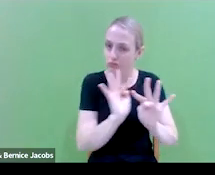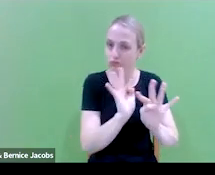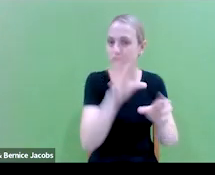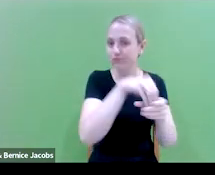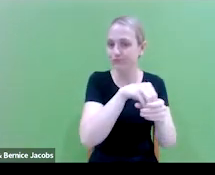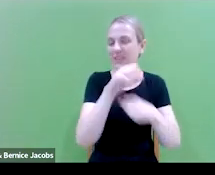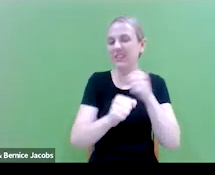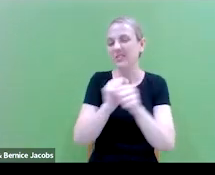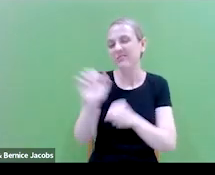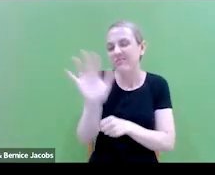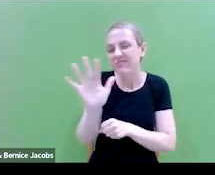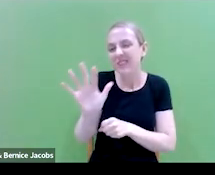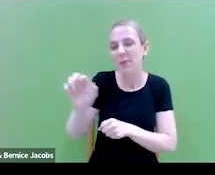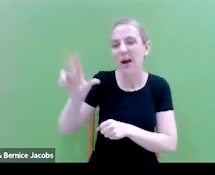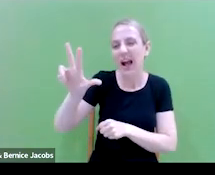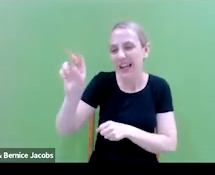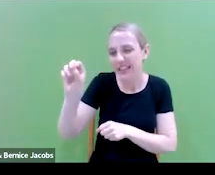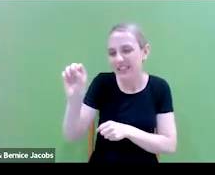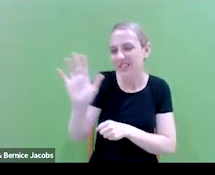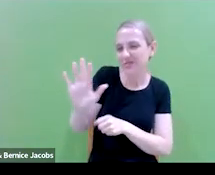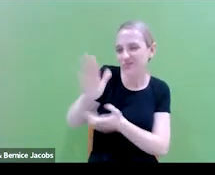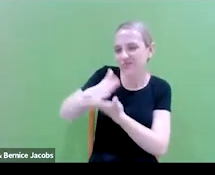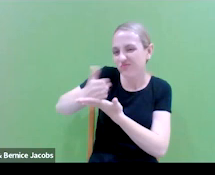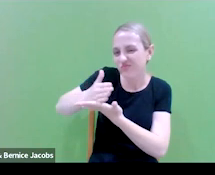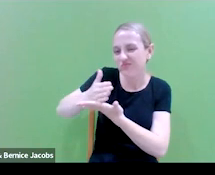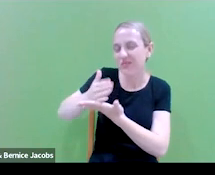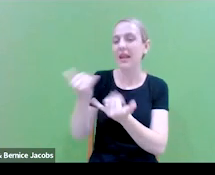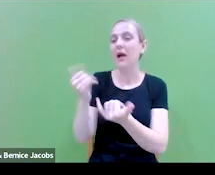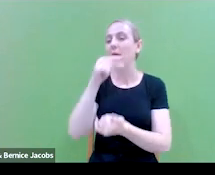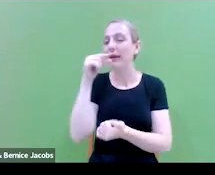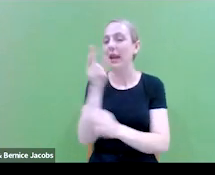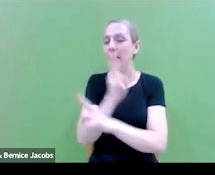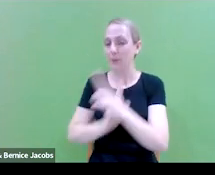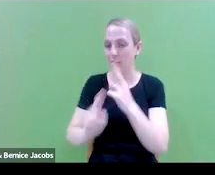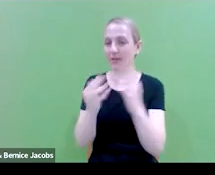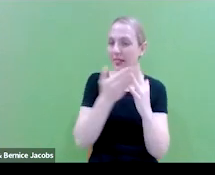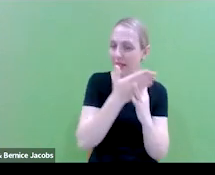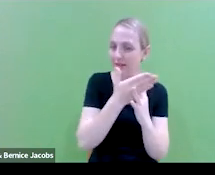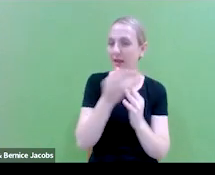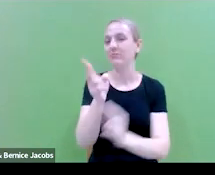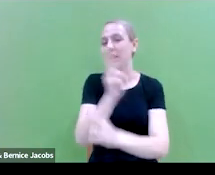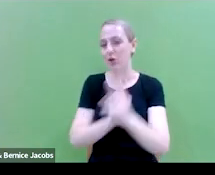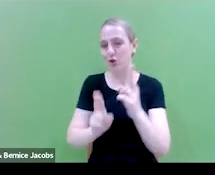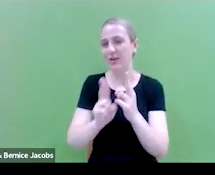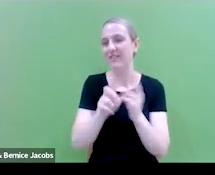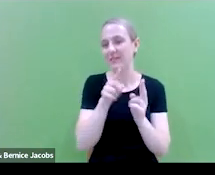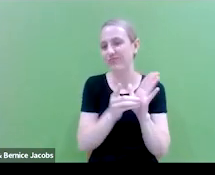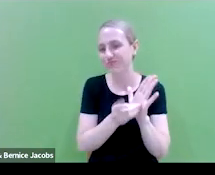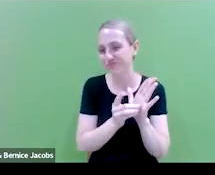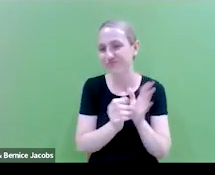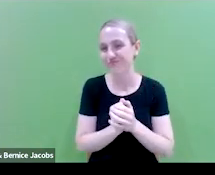about the mid-80s, it started moving towards universal design and universal access.